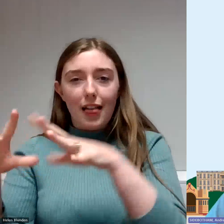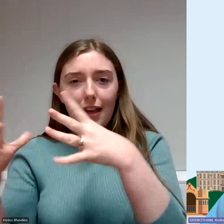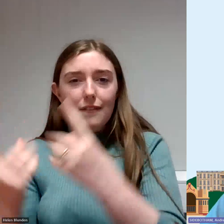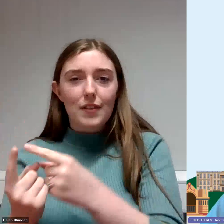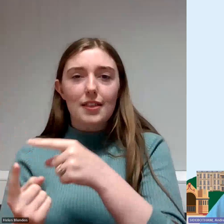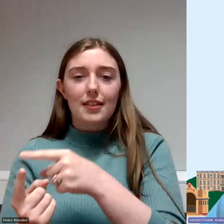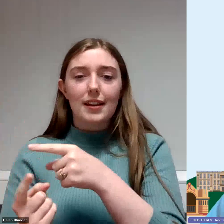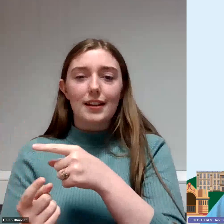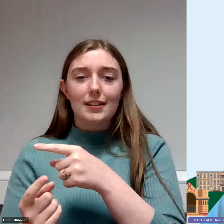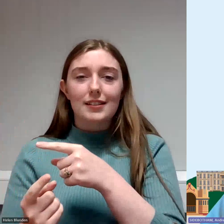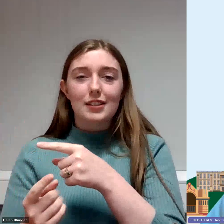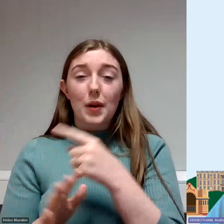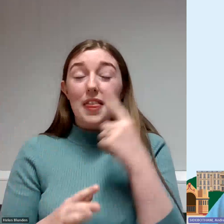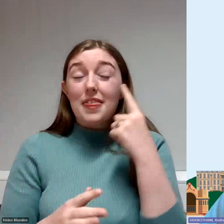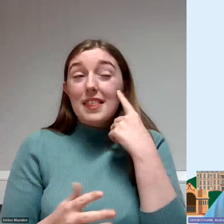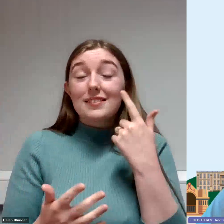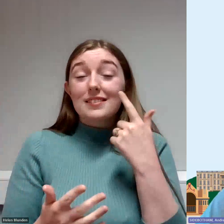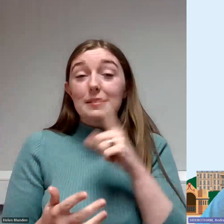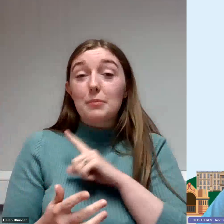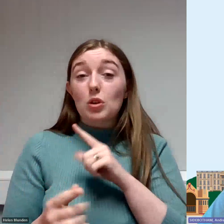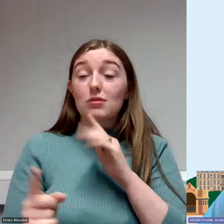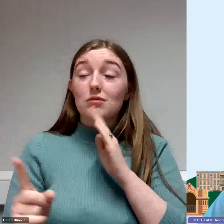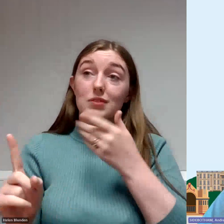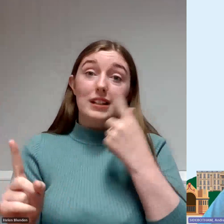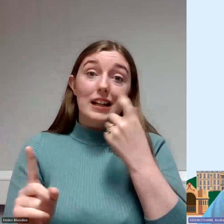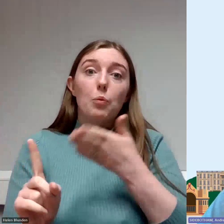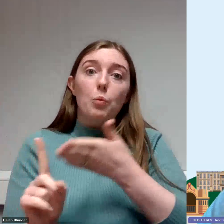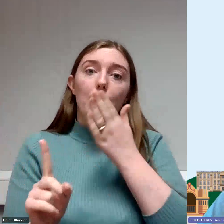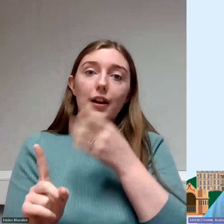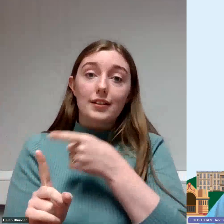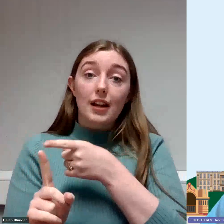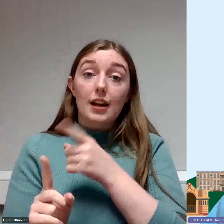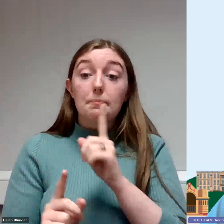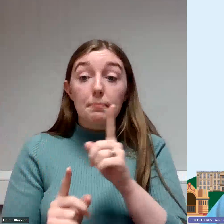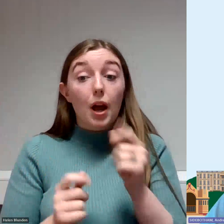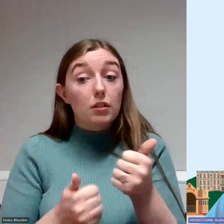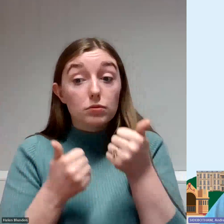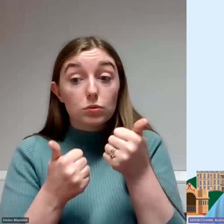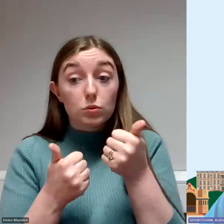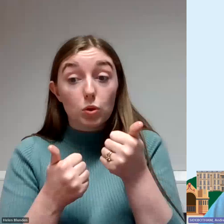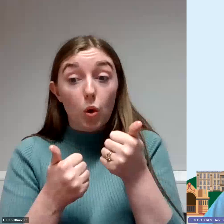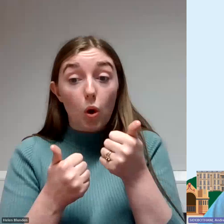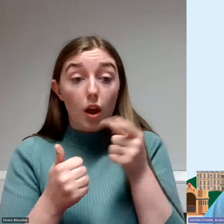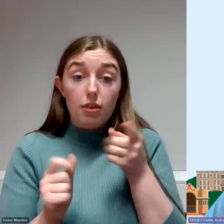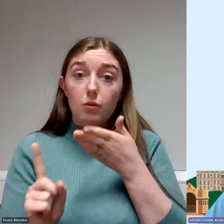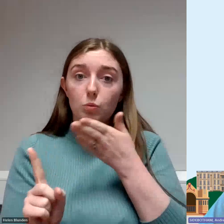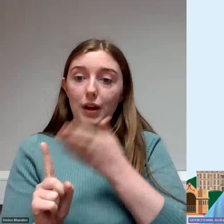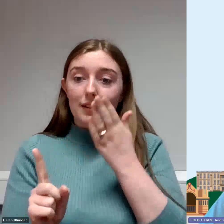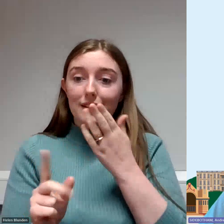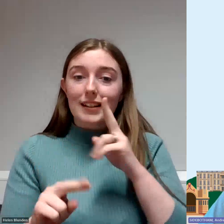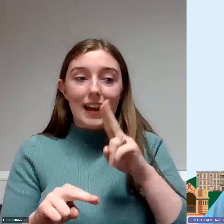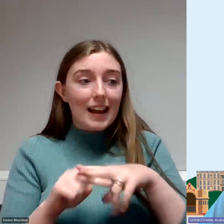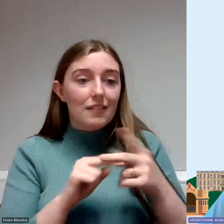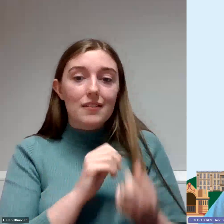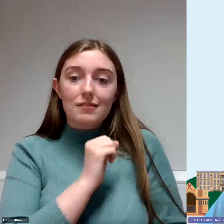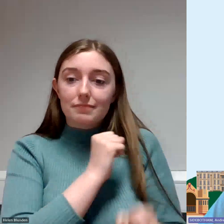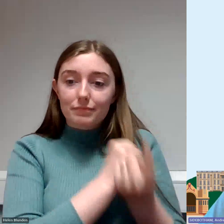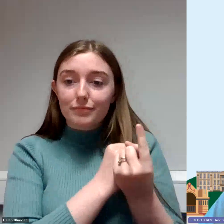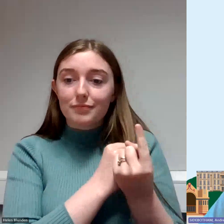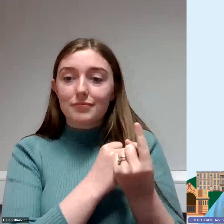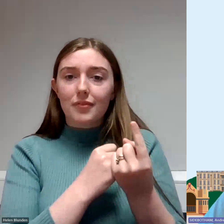that recognition of that. And let's be really clear, that's a good thing, because it means that if people are in trouble or have a